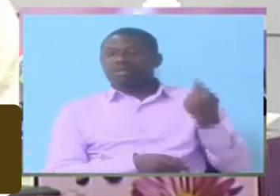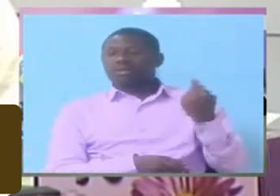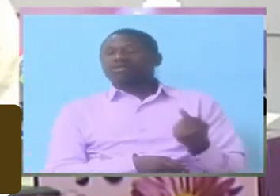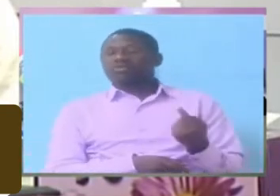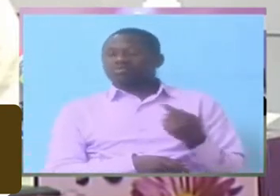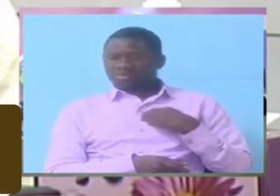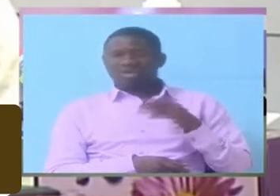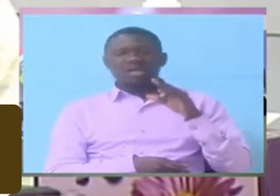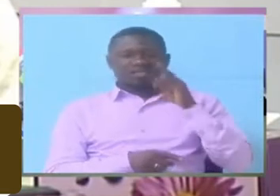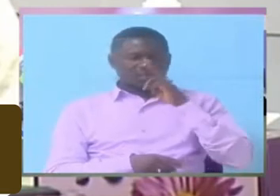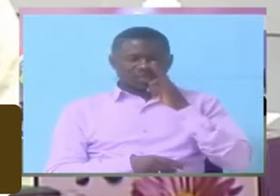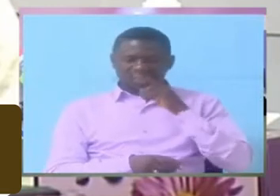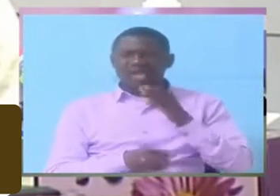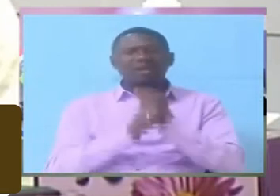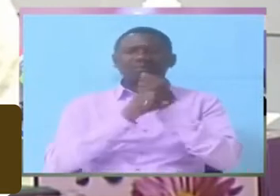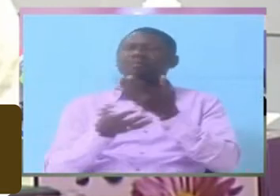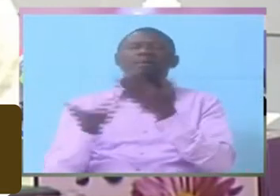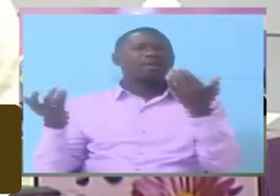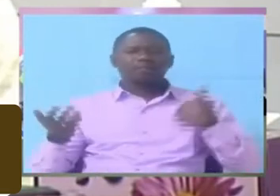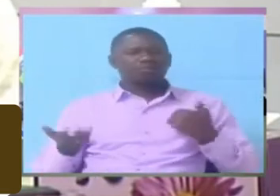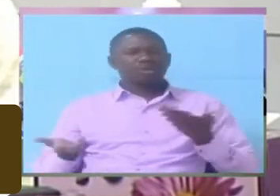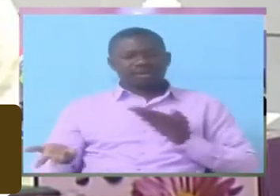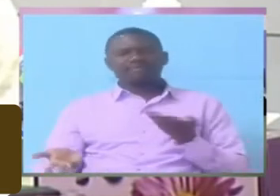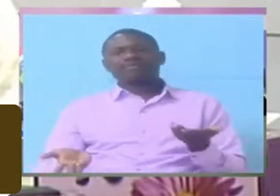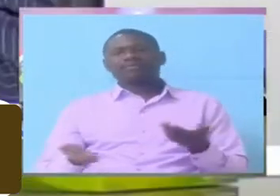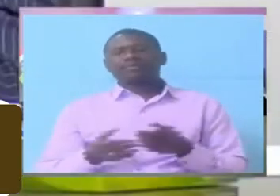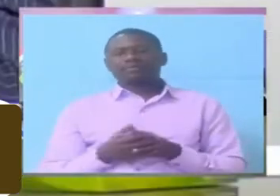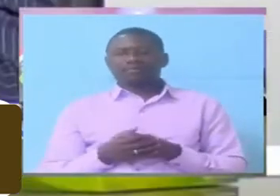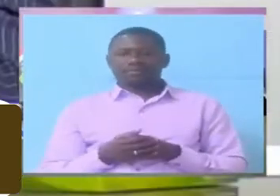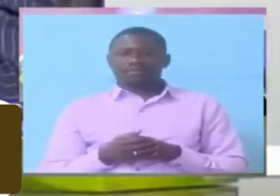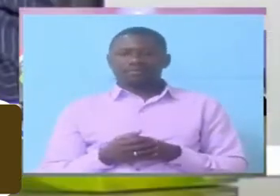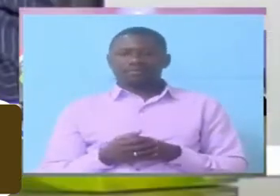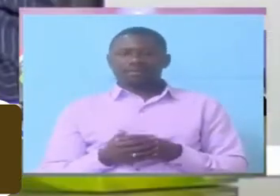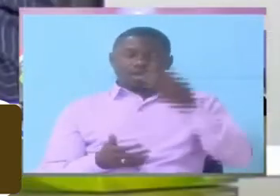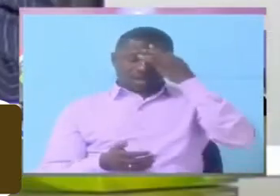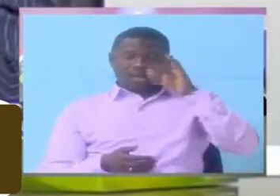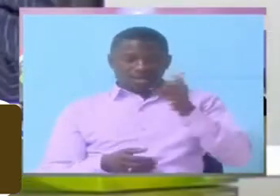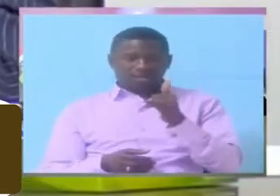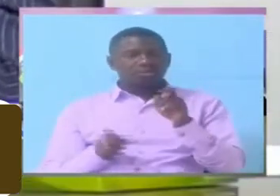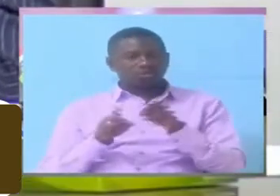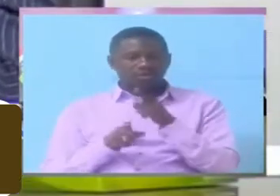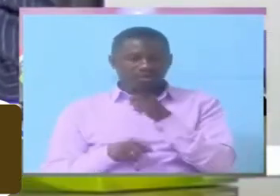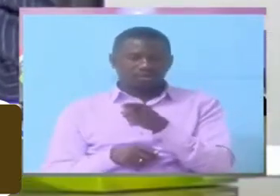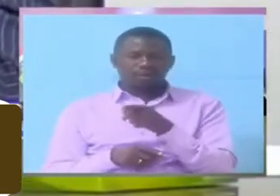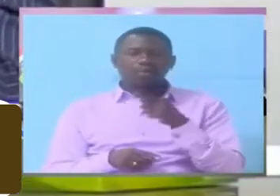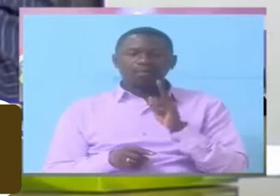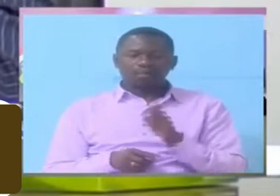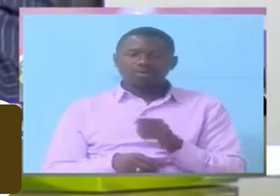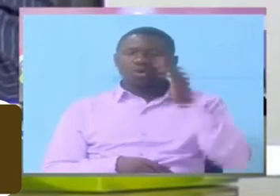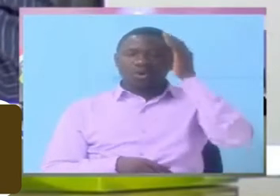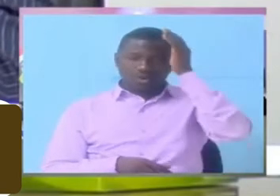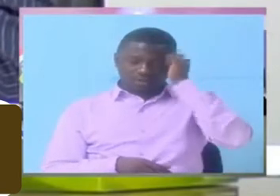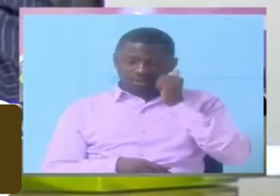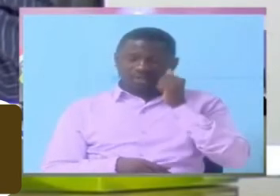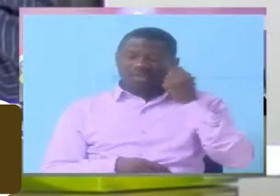yalon ko ni ma hani nyolo mfang. I agree with that. Sonta wala. And understand the